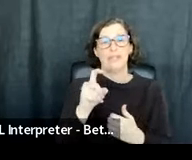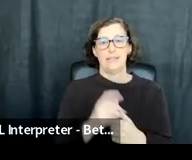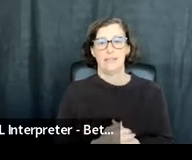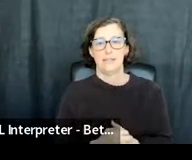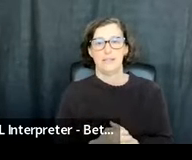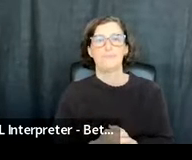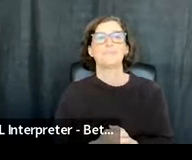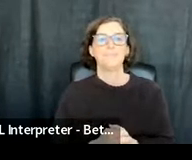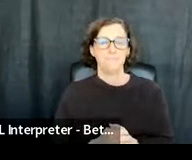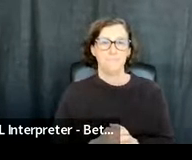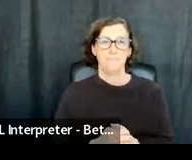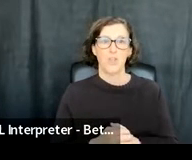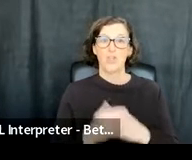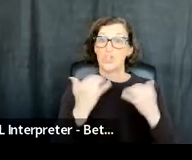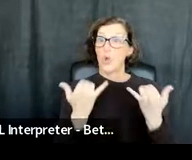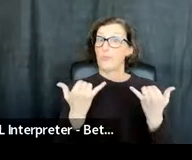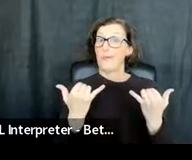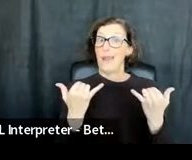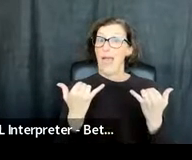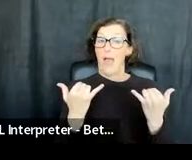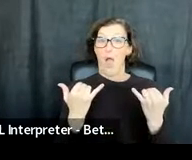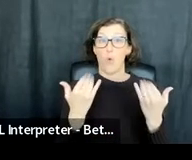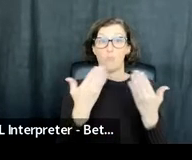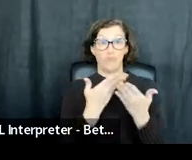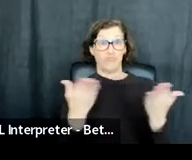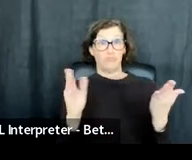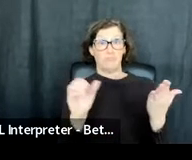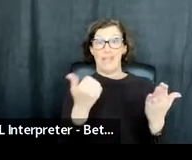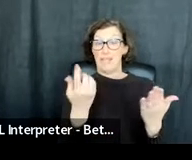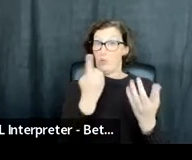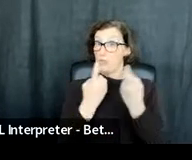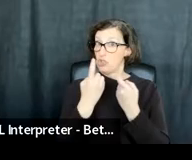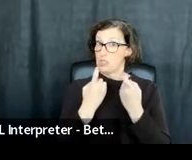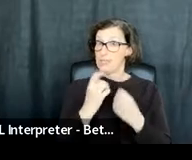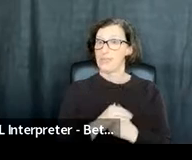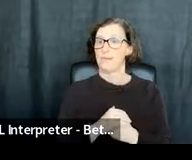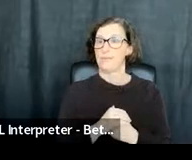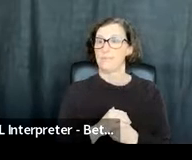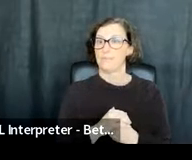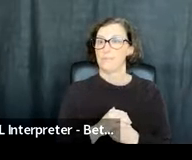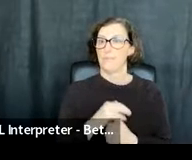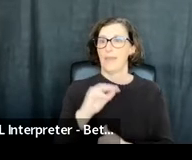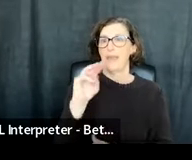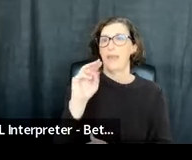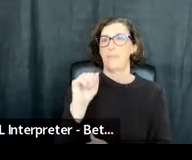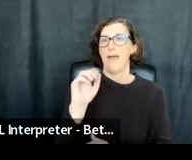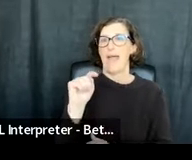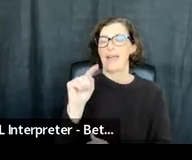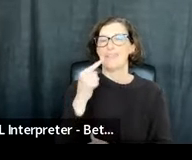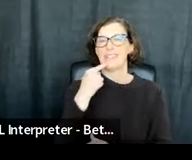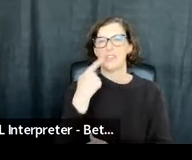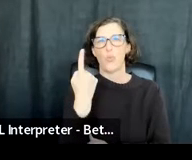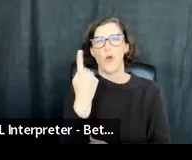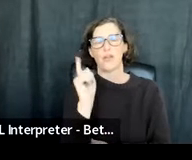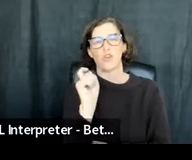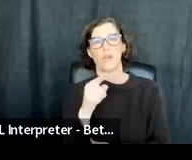So yeah, we'll open it up to the floor. I'll give it over to Matt. Okay, thanks, Harris. We have a question here from Lionel. He